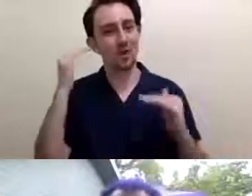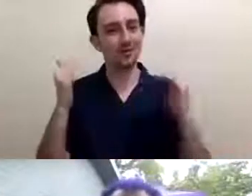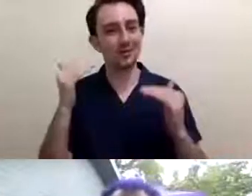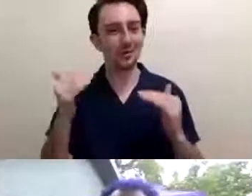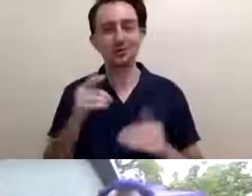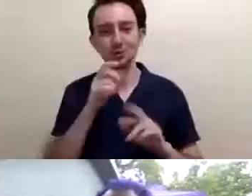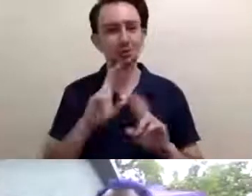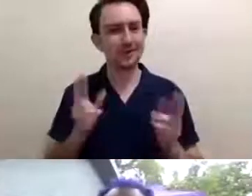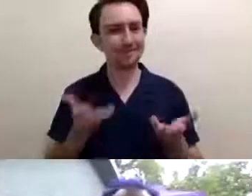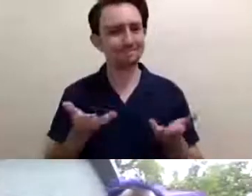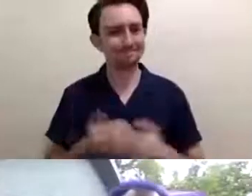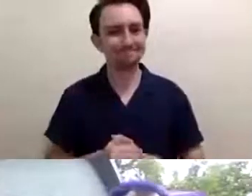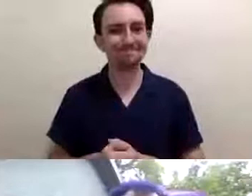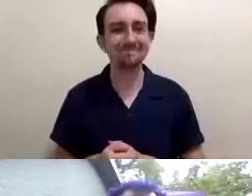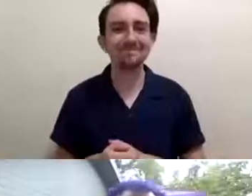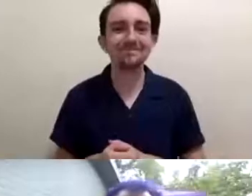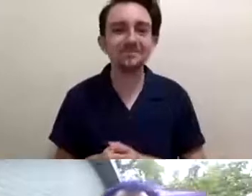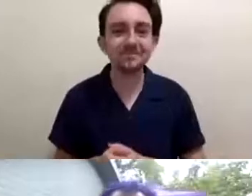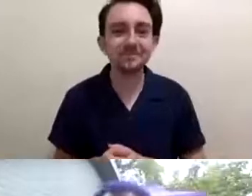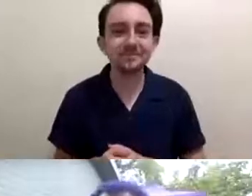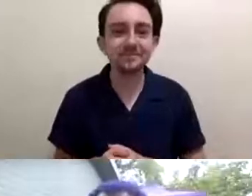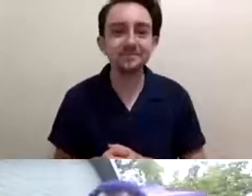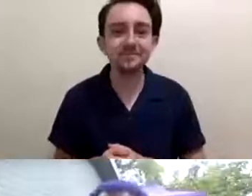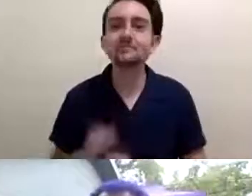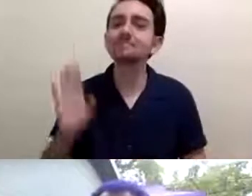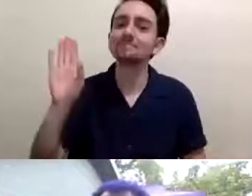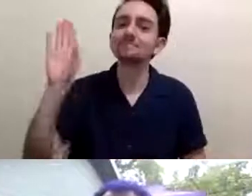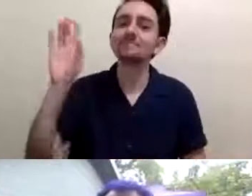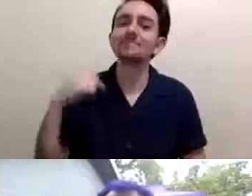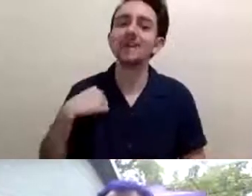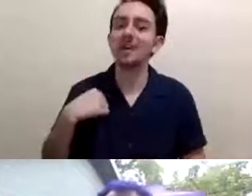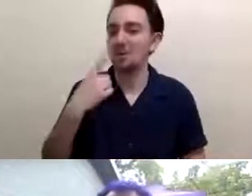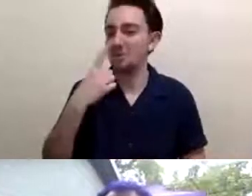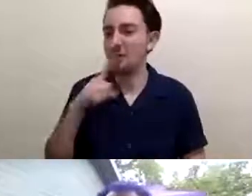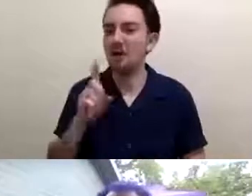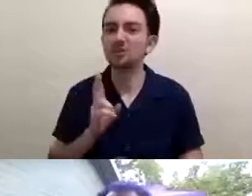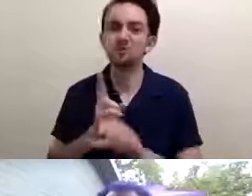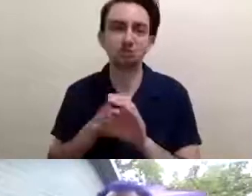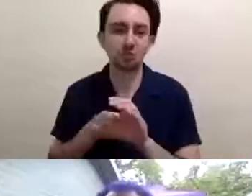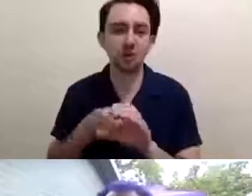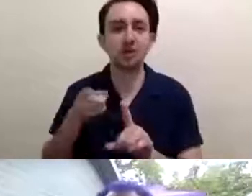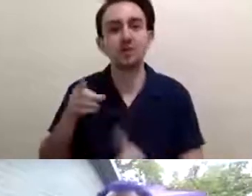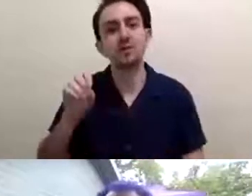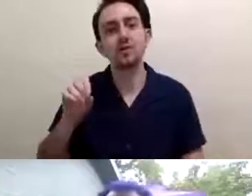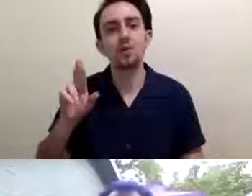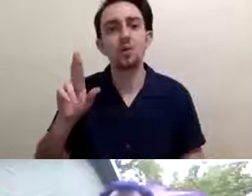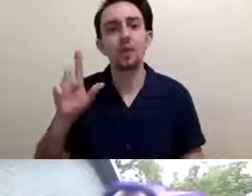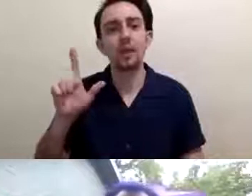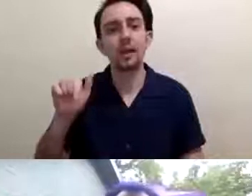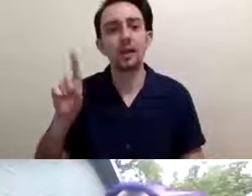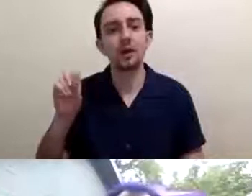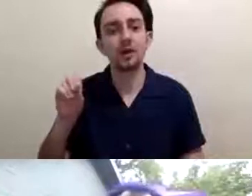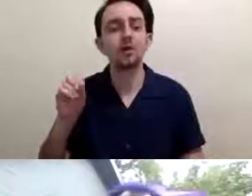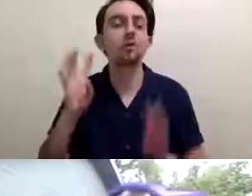it. Sure, I'll sign on with Orlando, the Creative Community Empowerment Plan. And